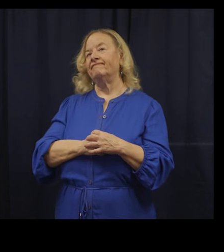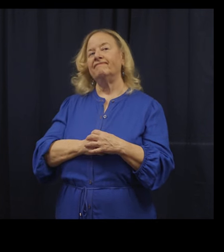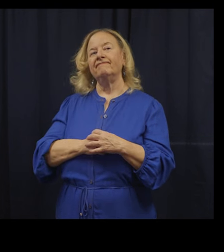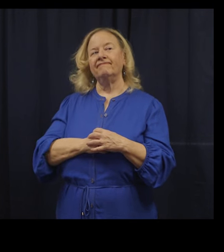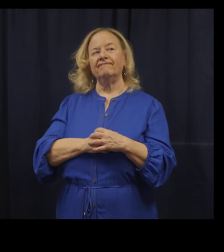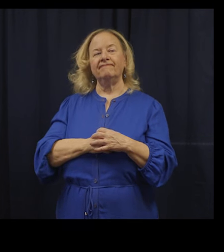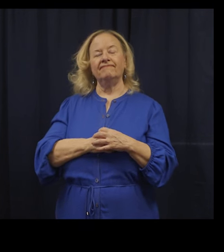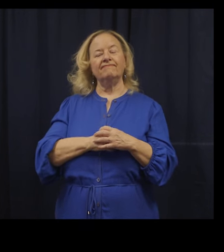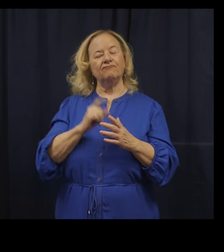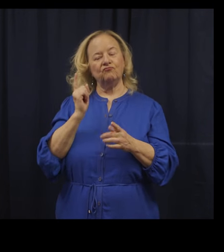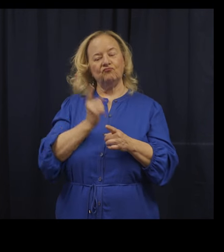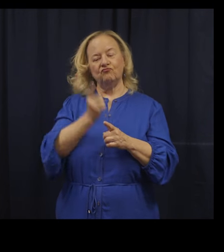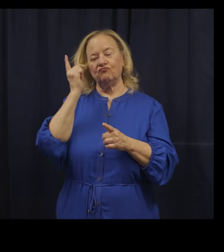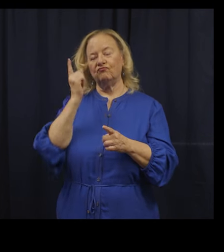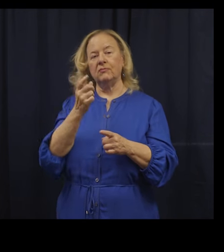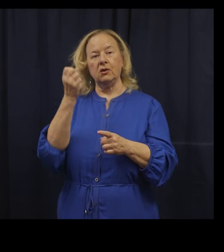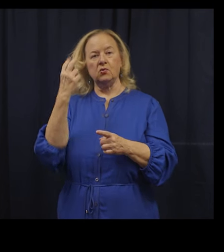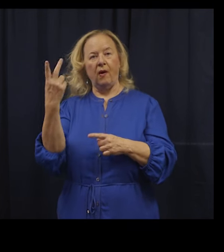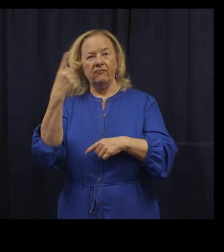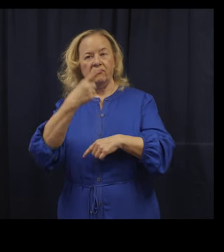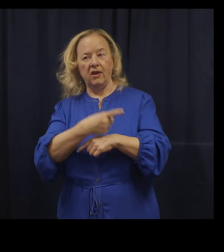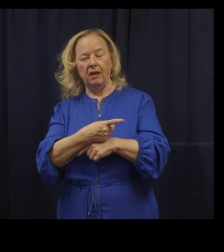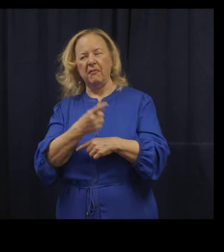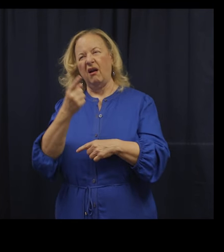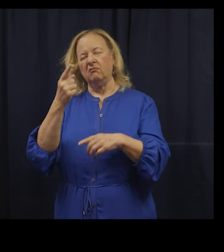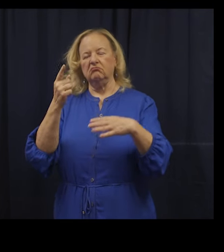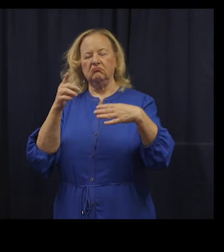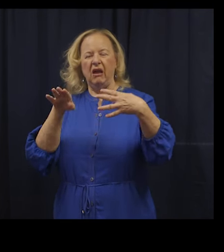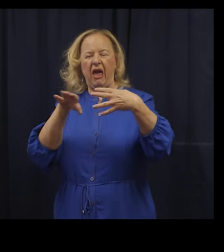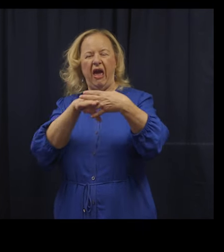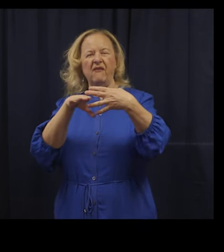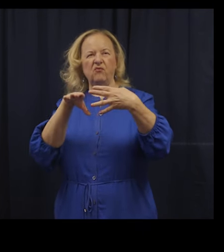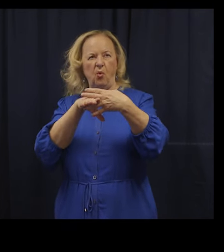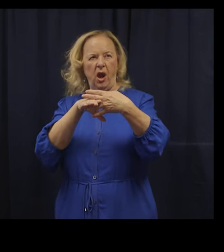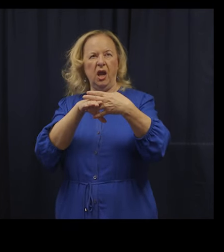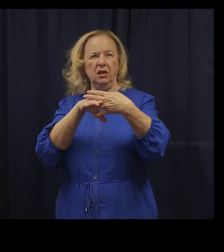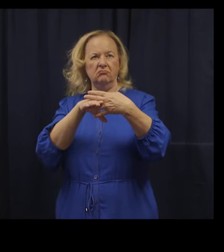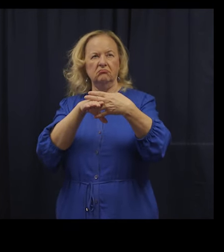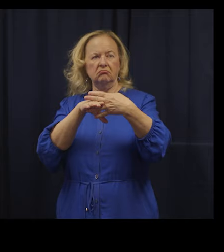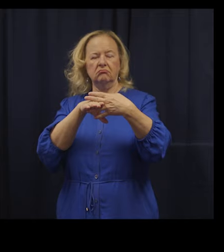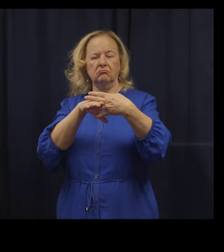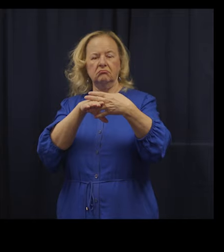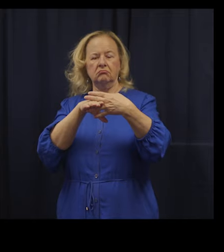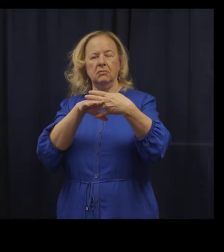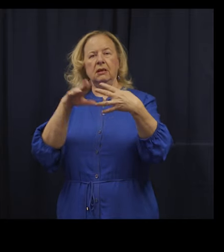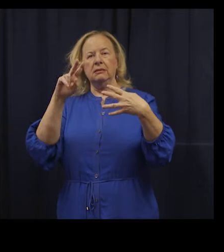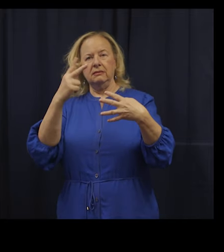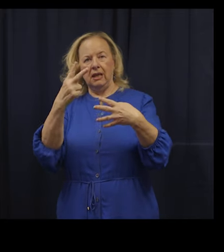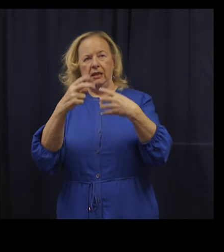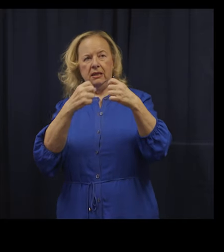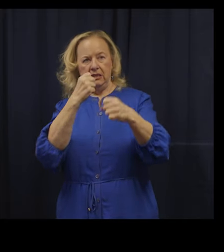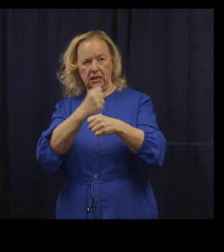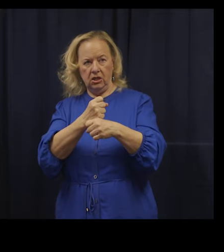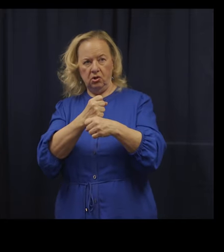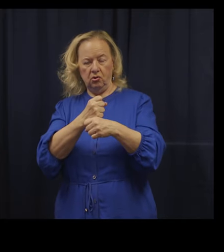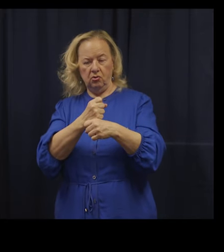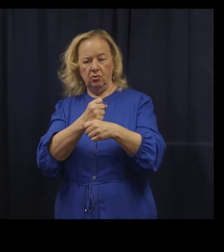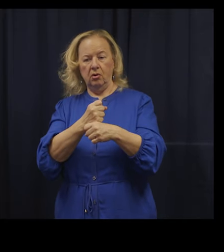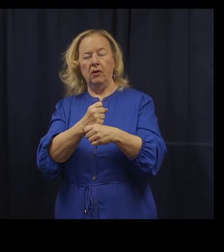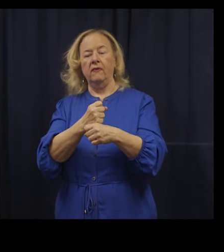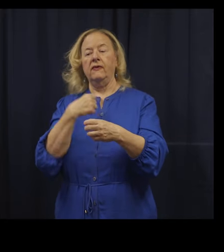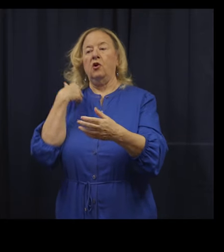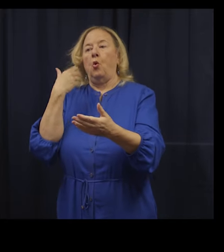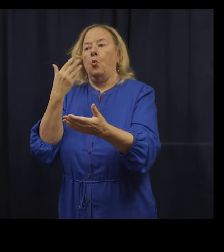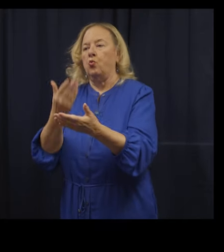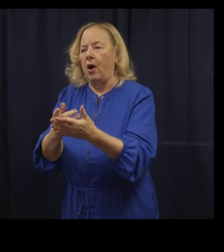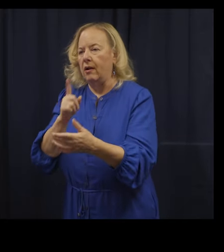And it's the 12th day, so it's about halfway through. And it's the second year, so they're about to take the promised land.